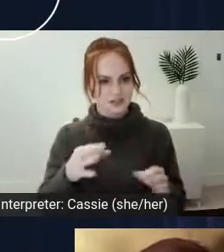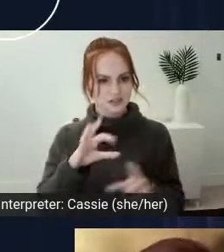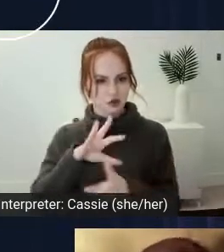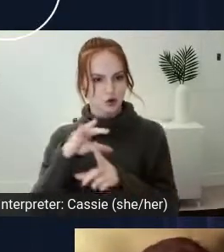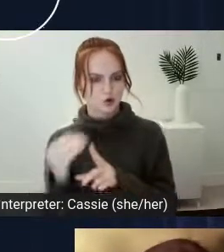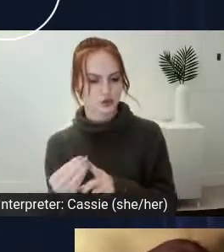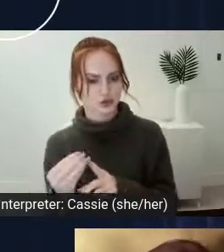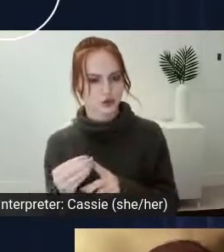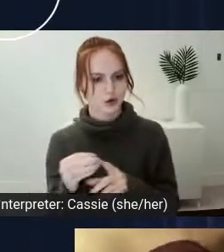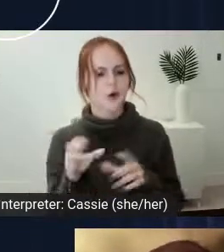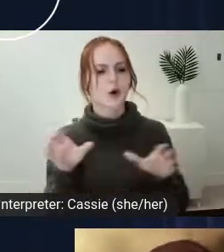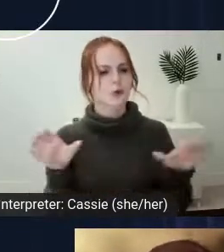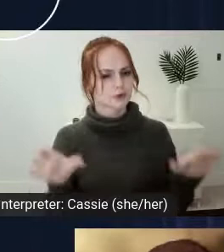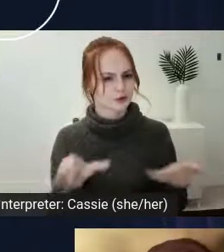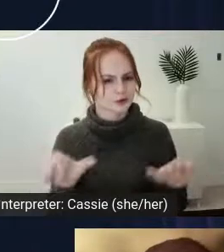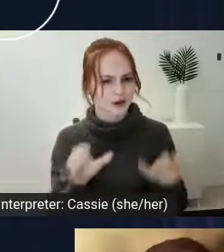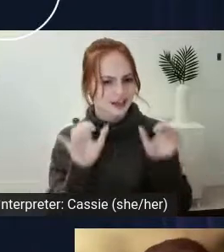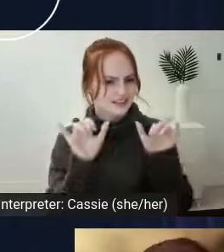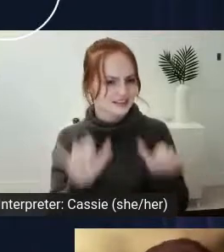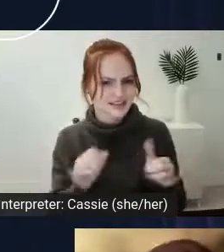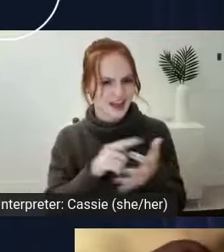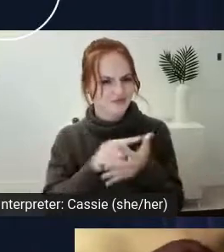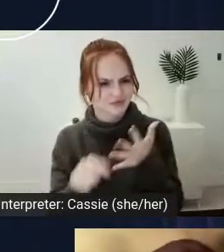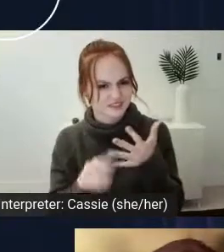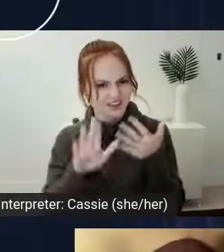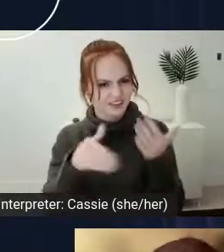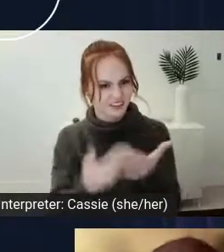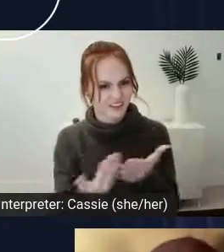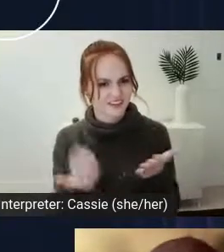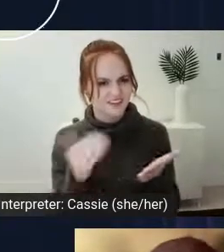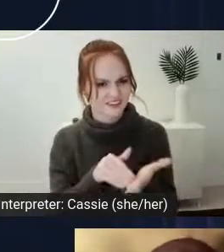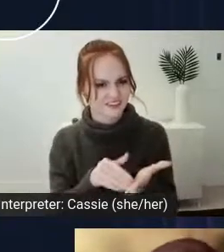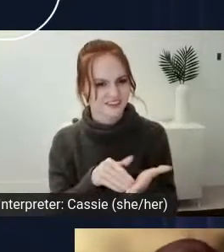the same stuff all over again.